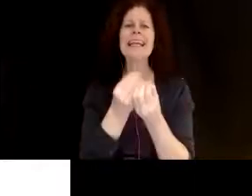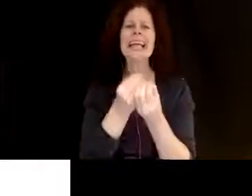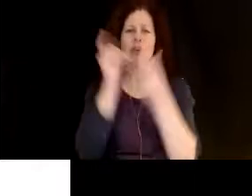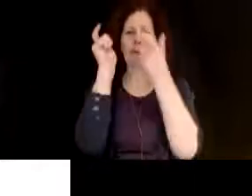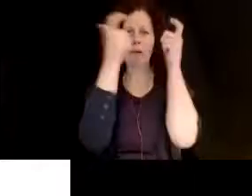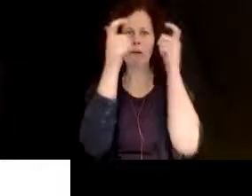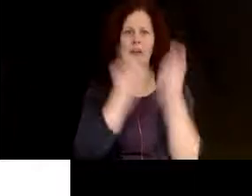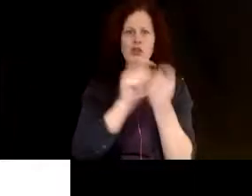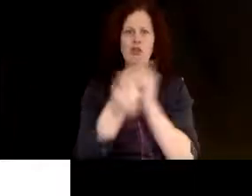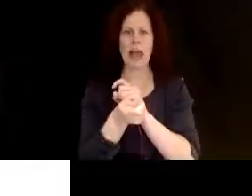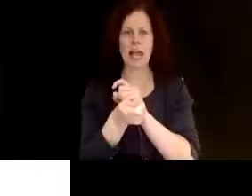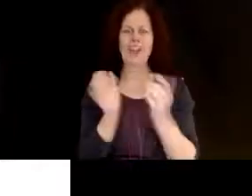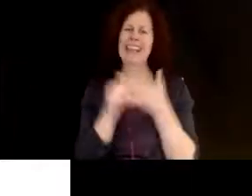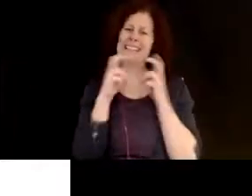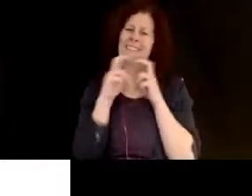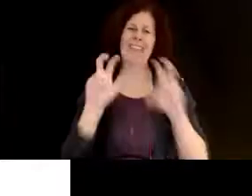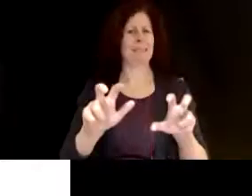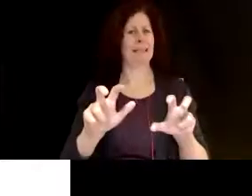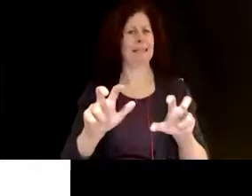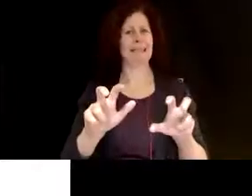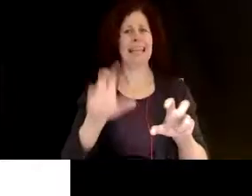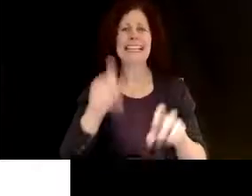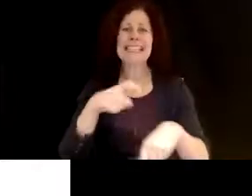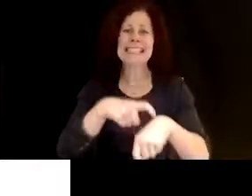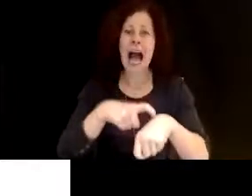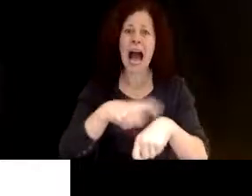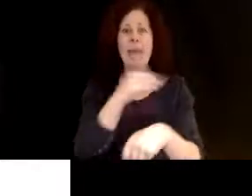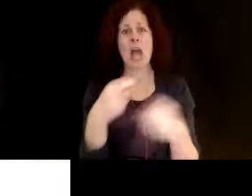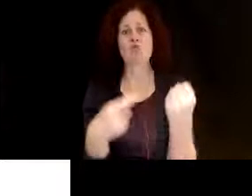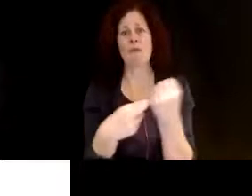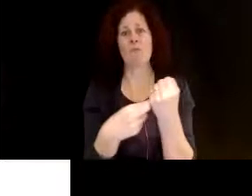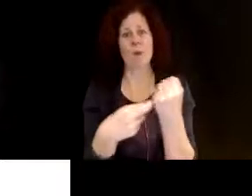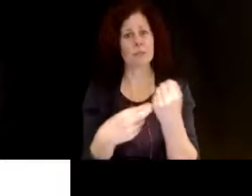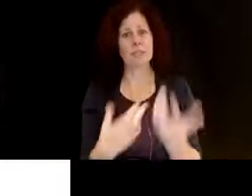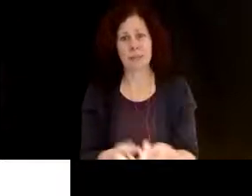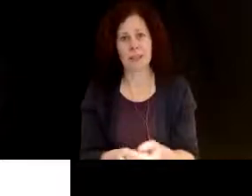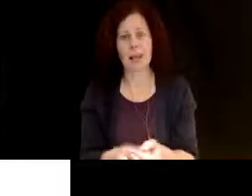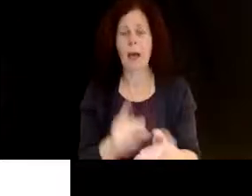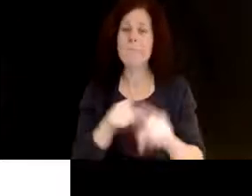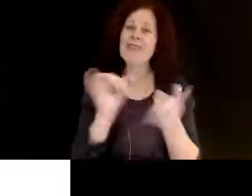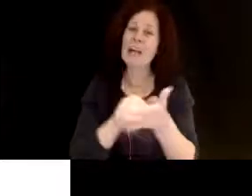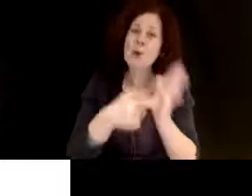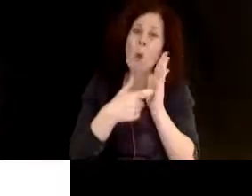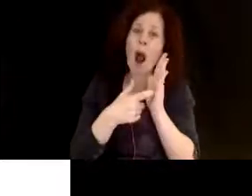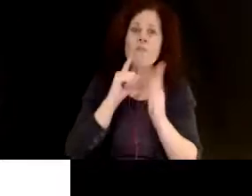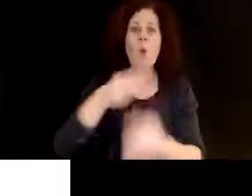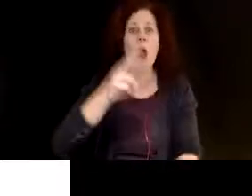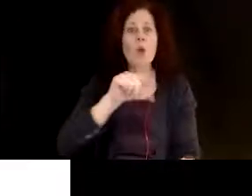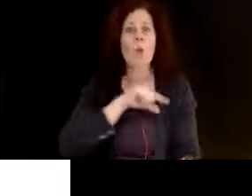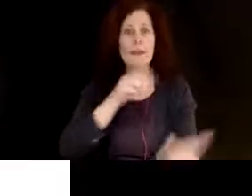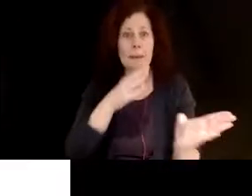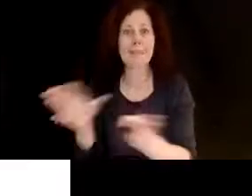that takes time and reinforcing, but is really needed for a high quality plan to be developed